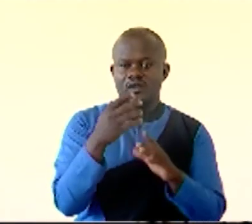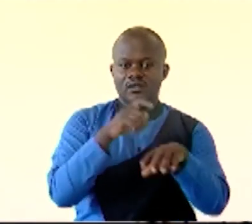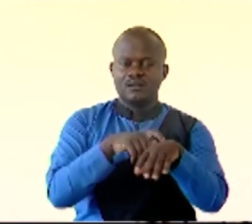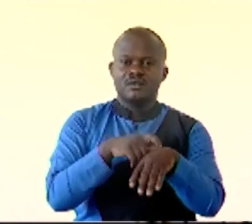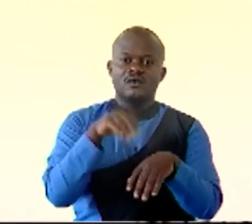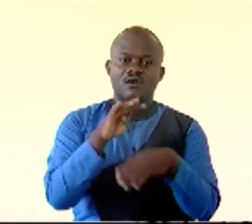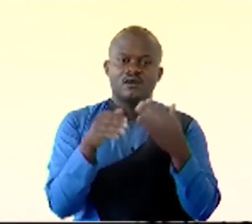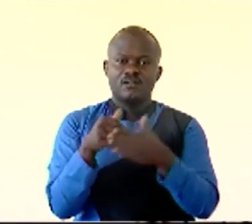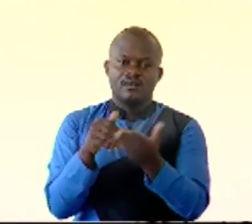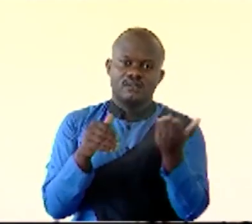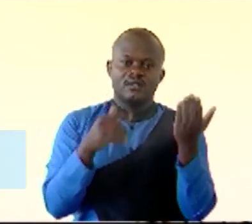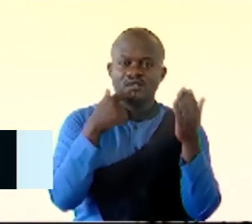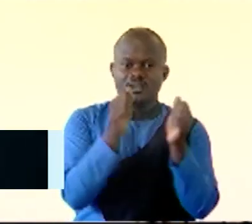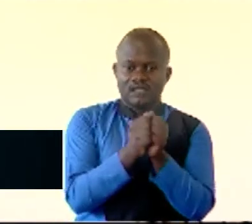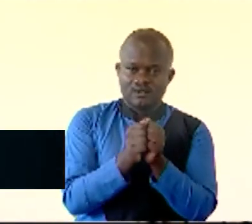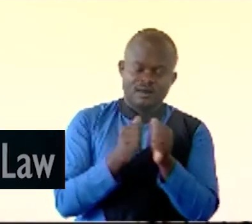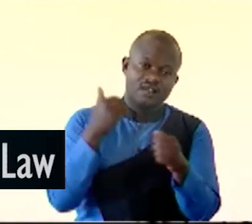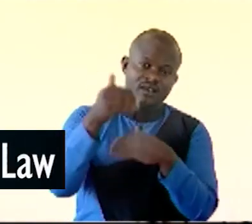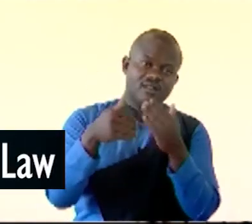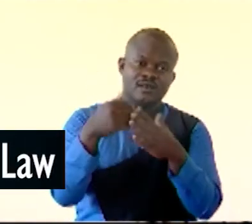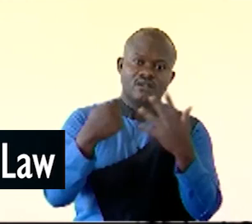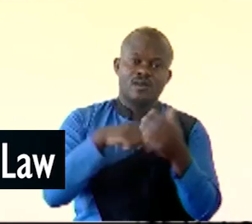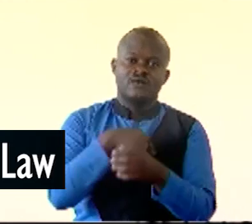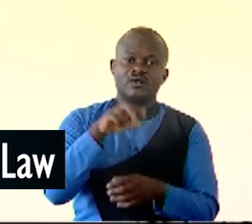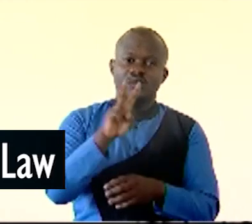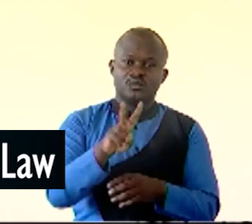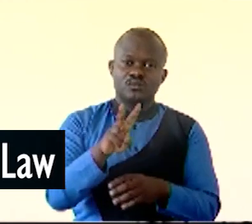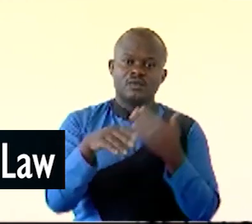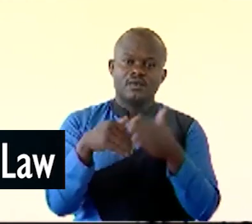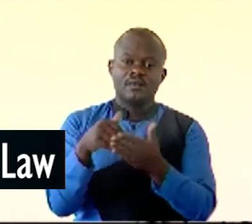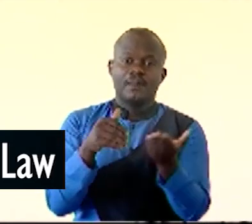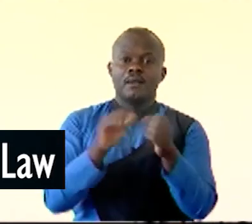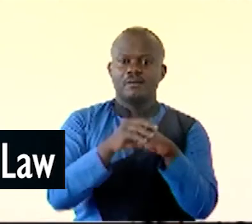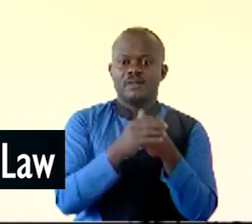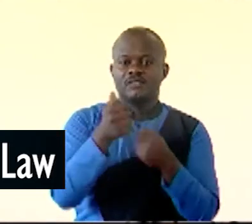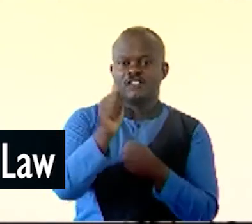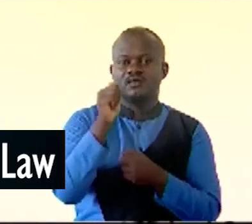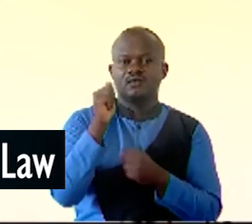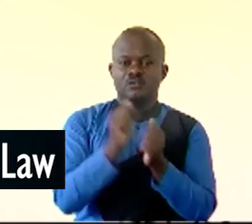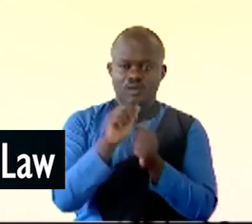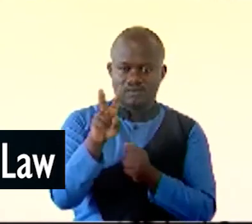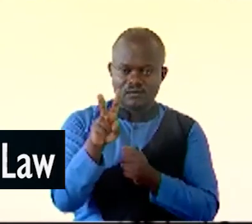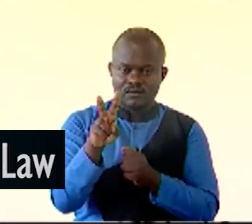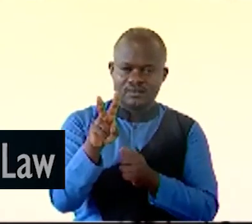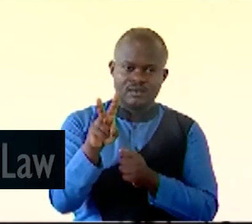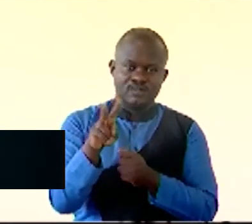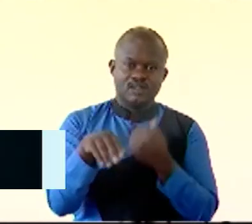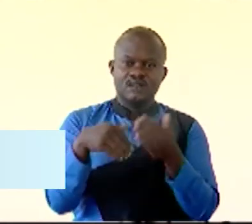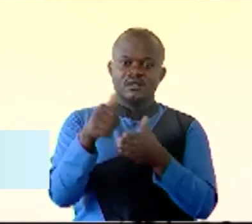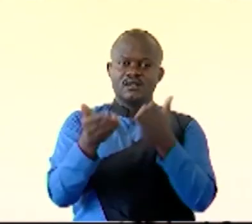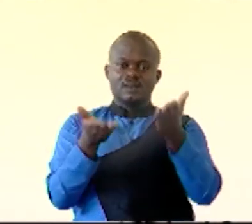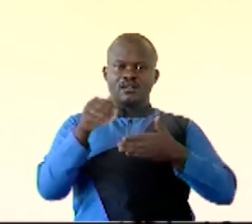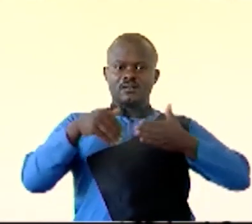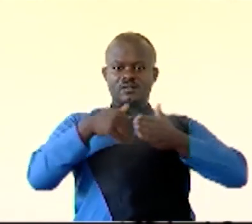8, plus 2, that is 10, and here we have 2, making it 12. So the oxygen atoms are balanced. For